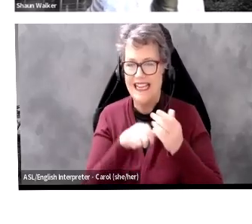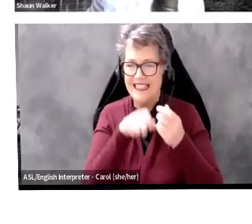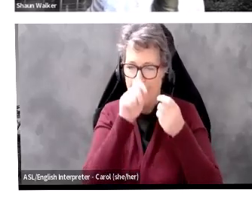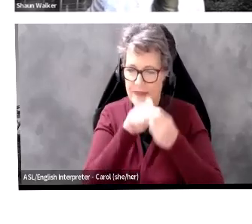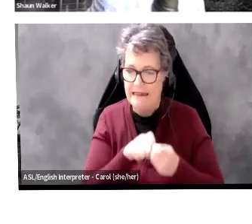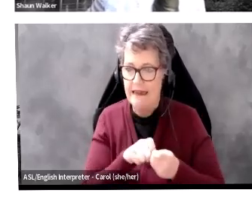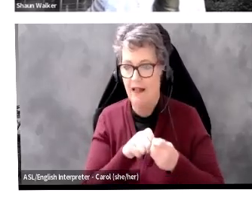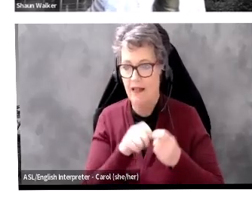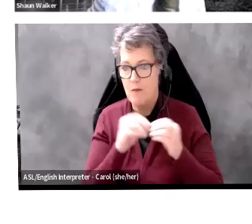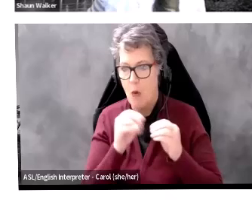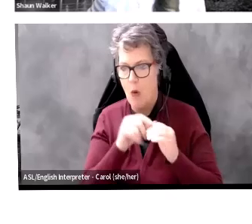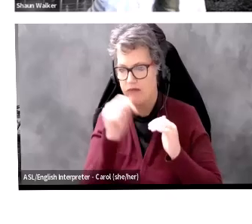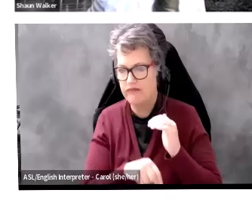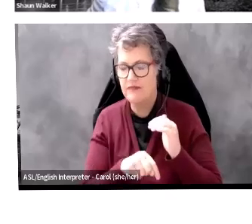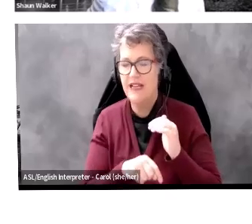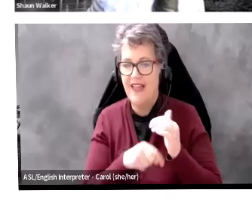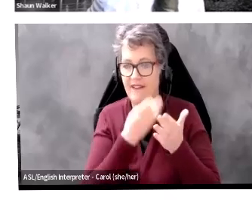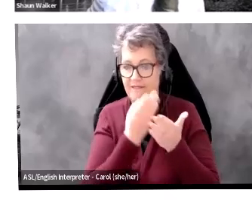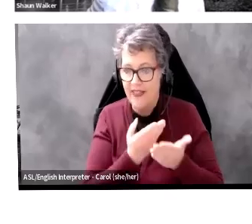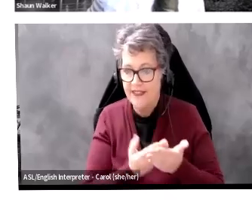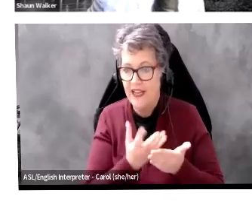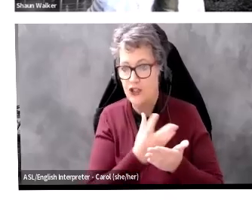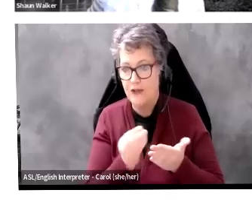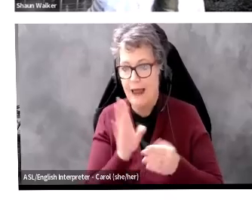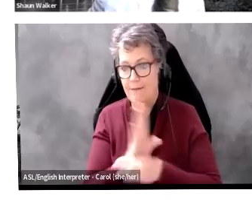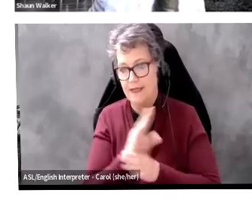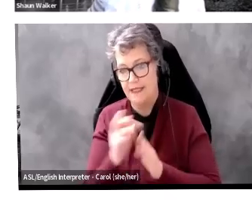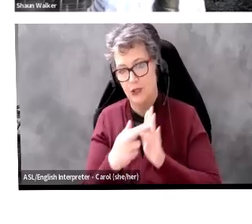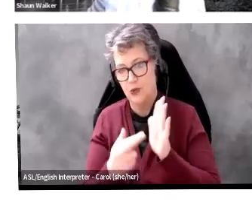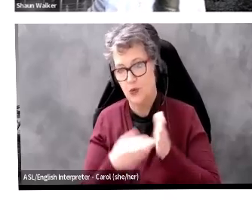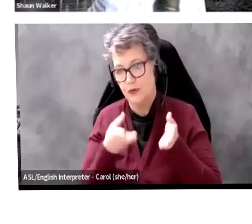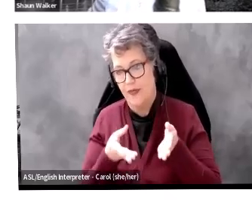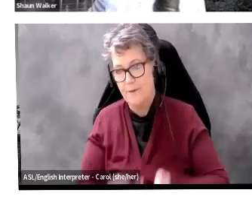depth, providing you the validations and business rules.